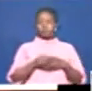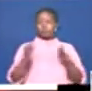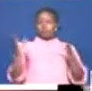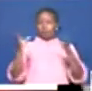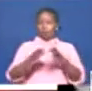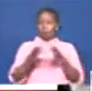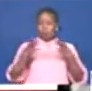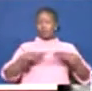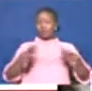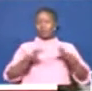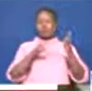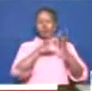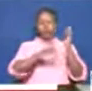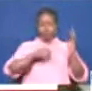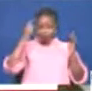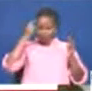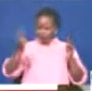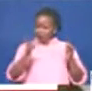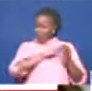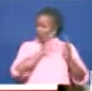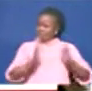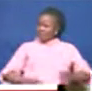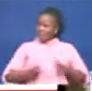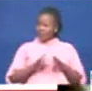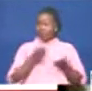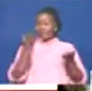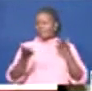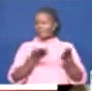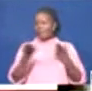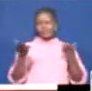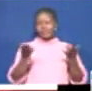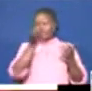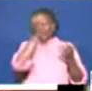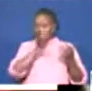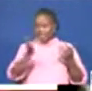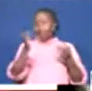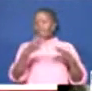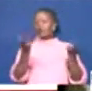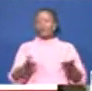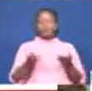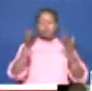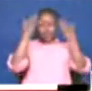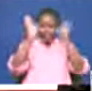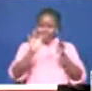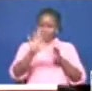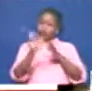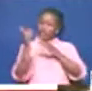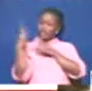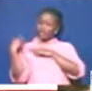either negligent or unaware of their functions. Or, in fact, were not stating